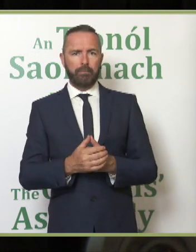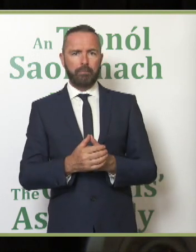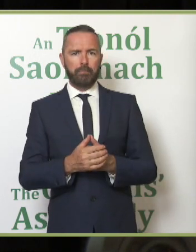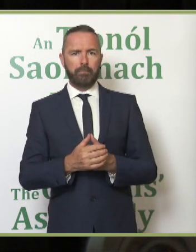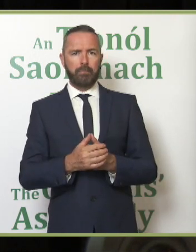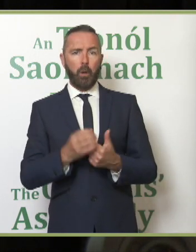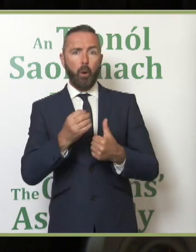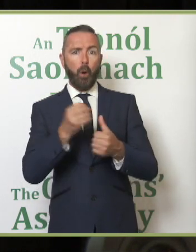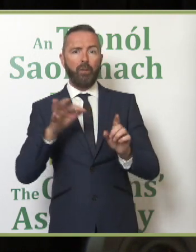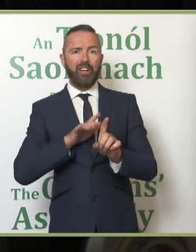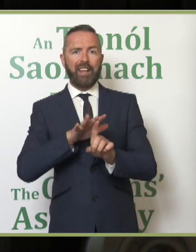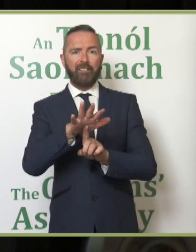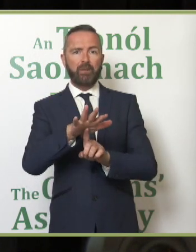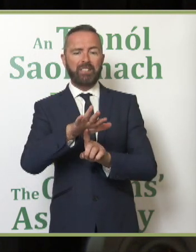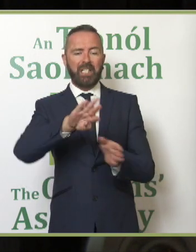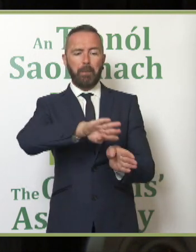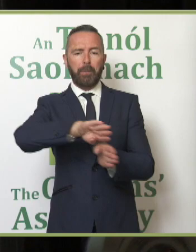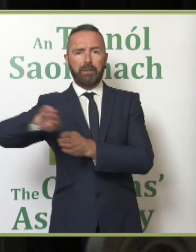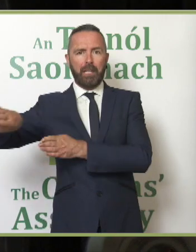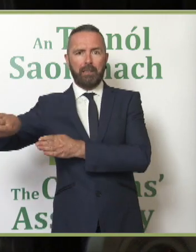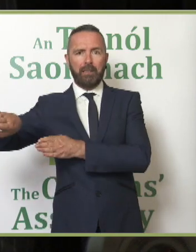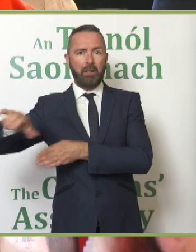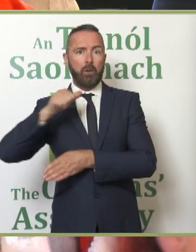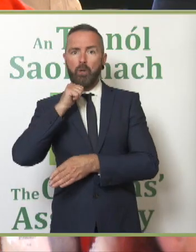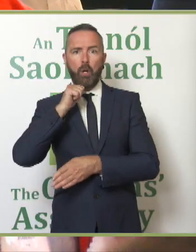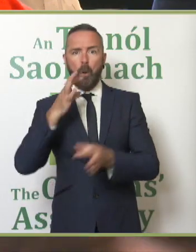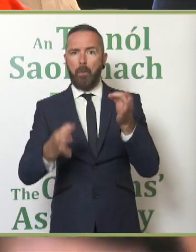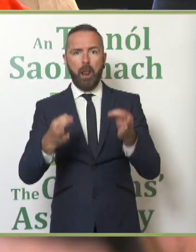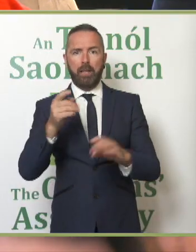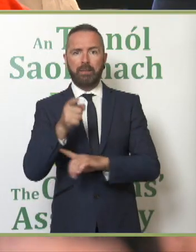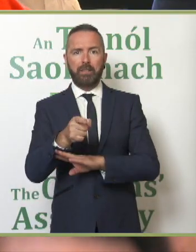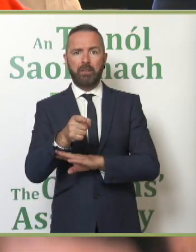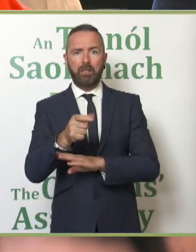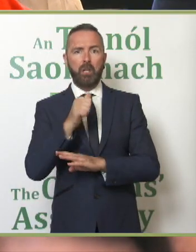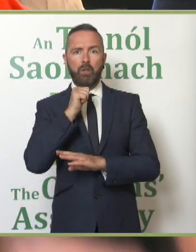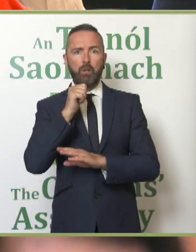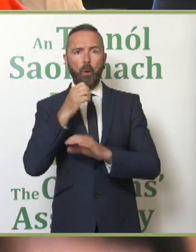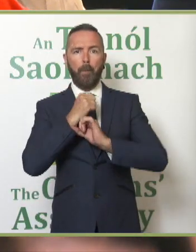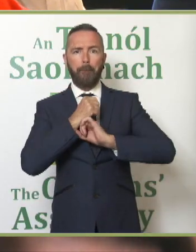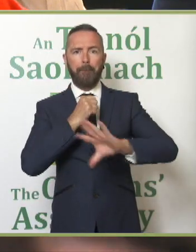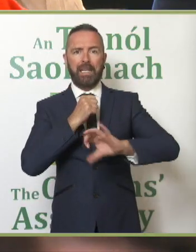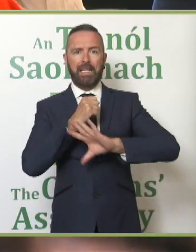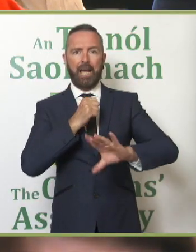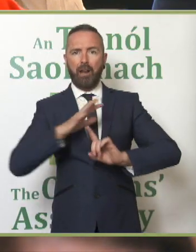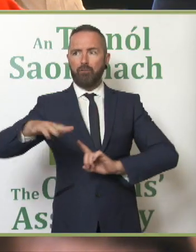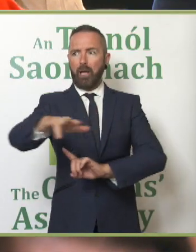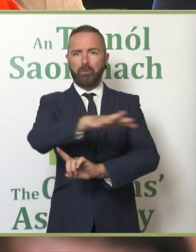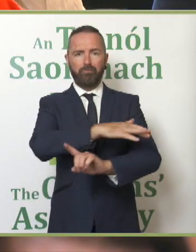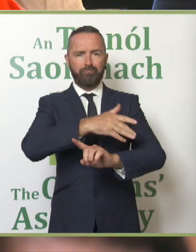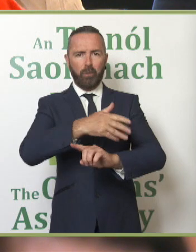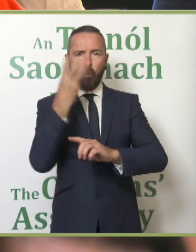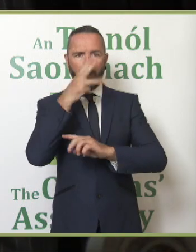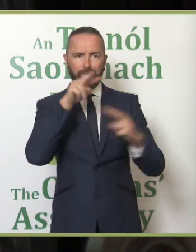out. So political parties aren't sitting amongst you. Members of the media aren't sitting around your tables. It's